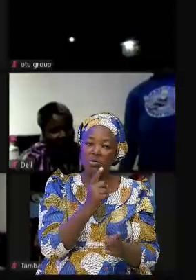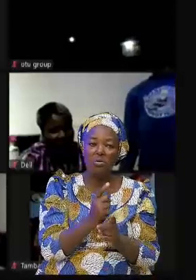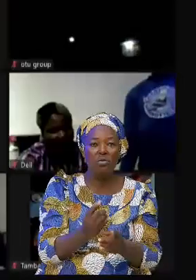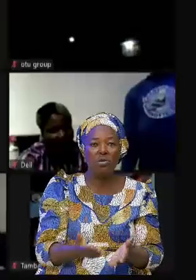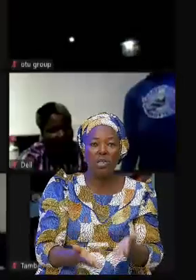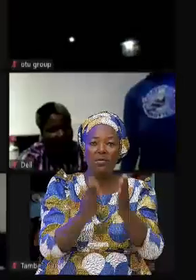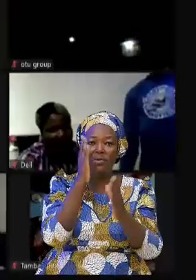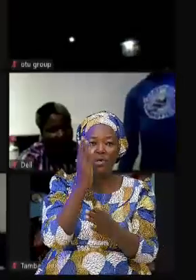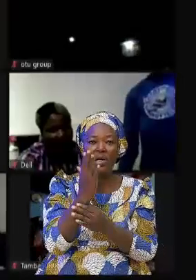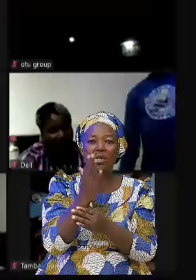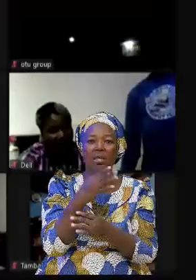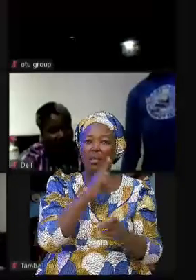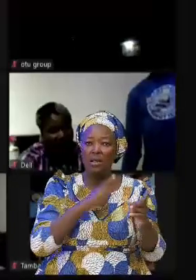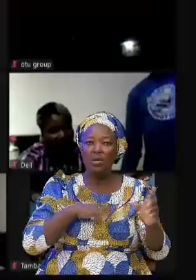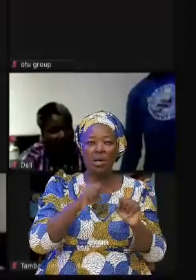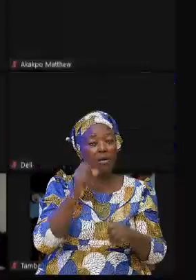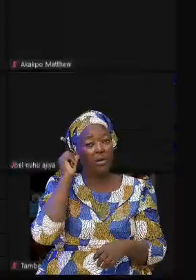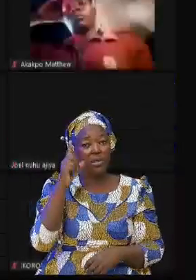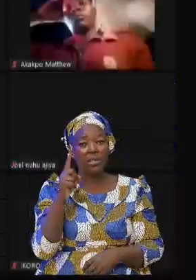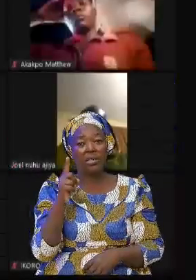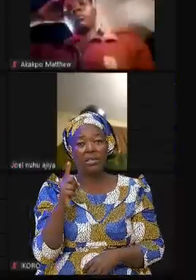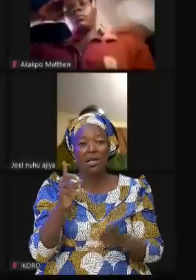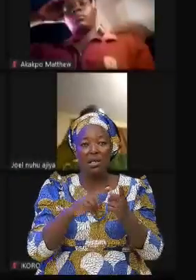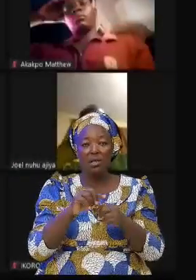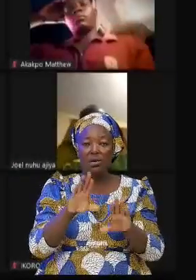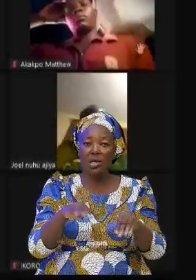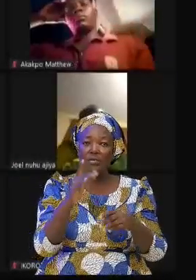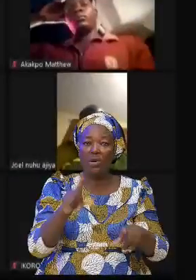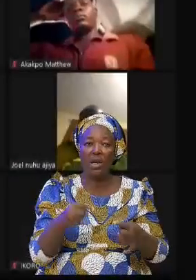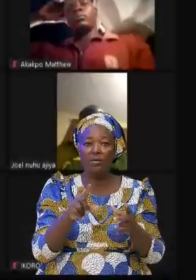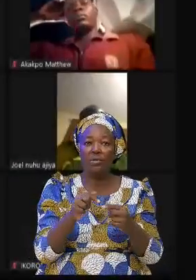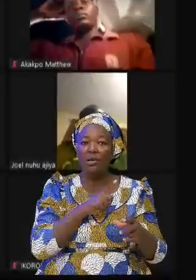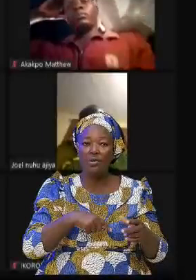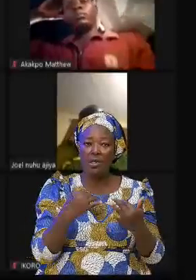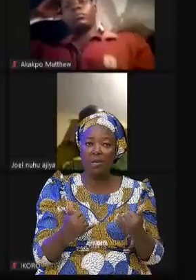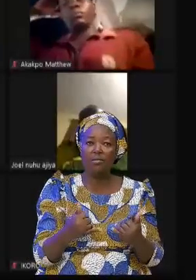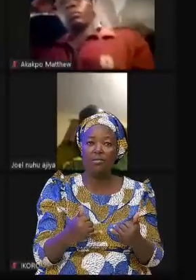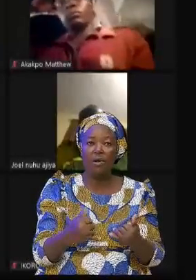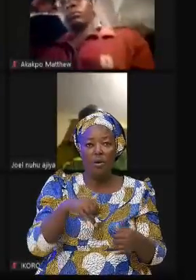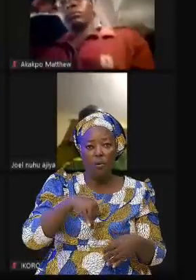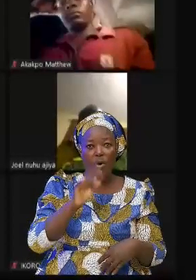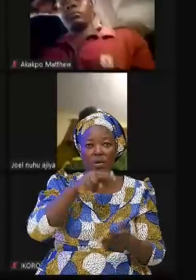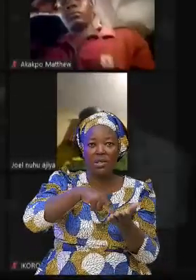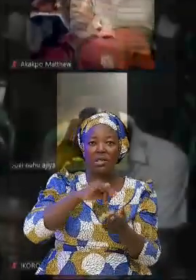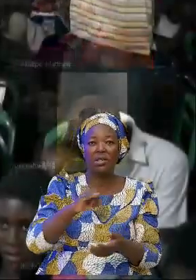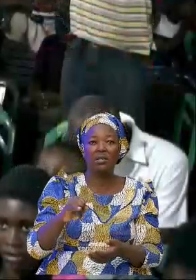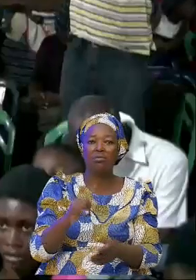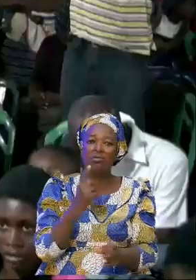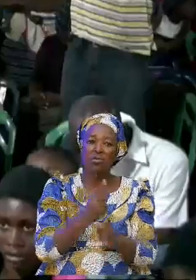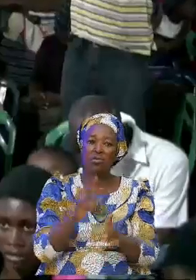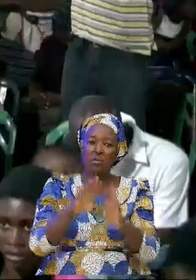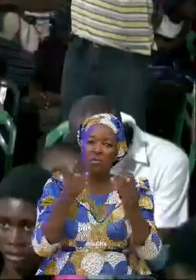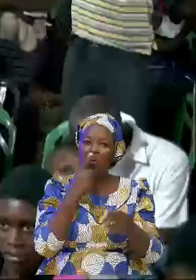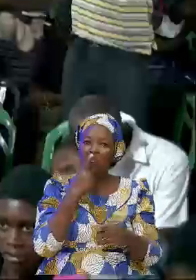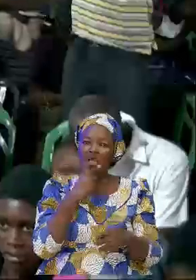hospital, just signify the Lord can understand. You're giving your life to the Lord